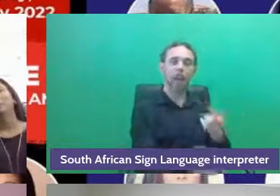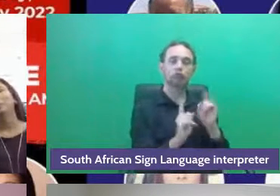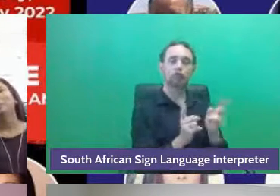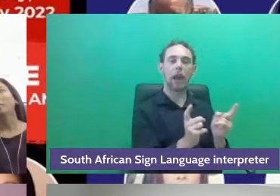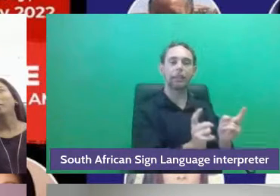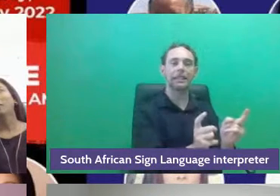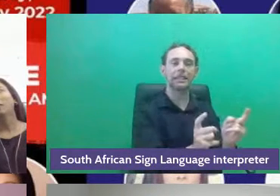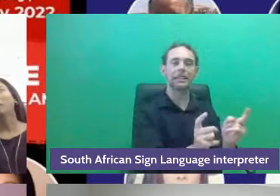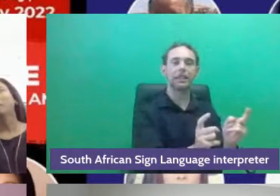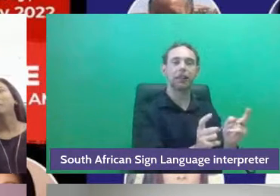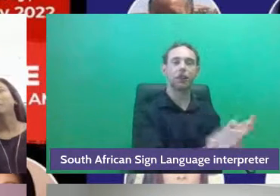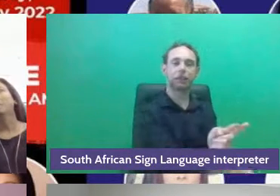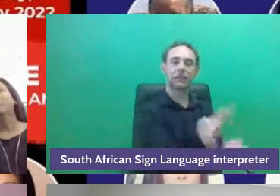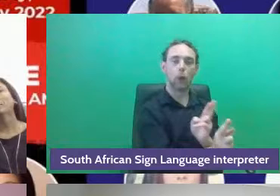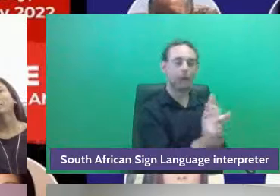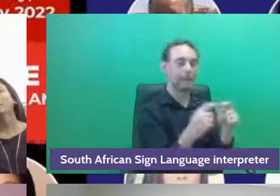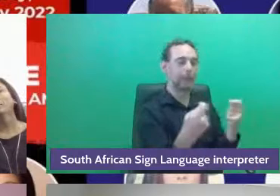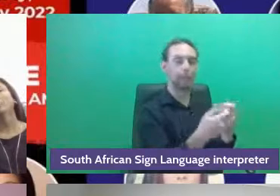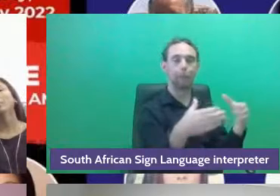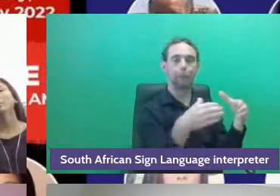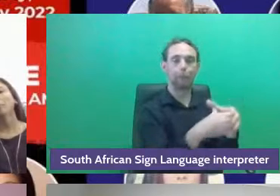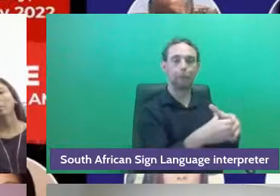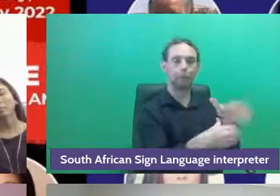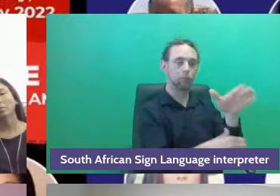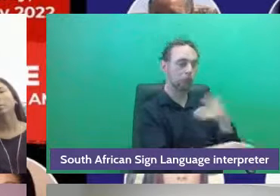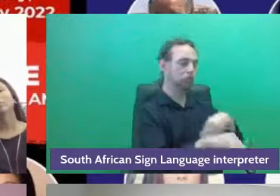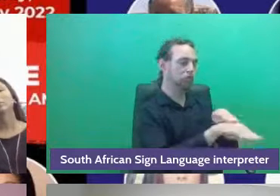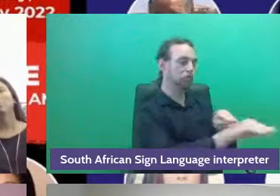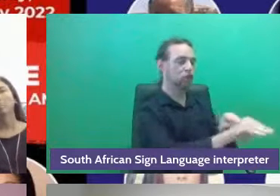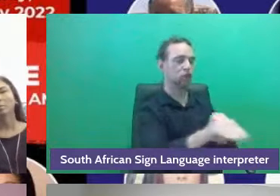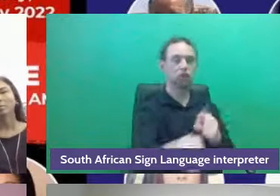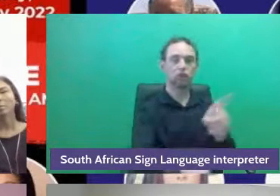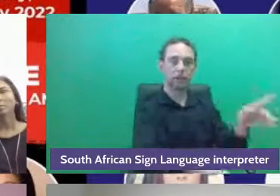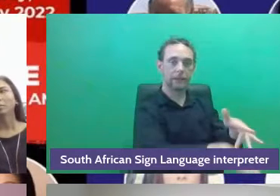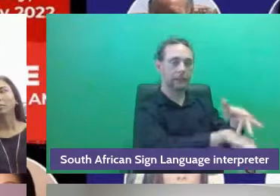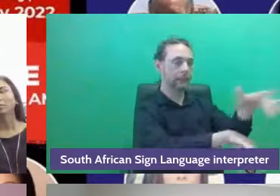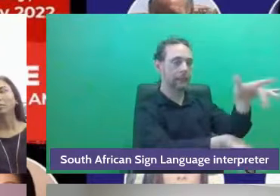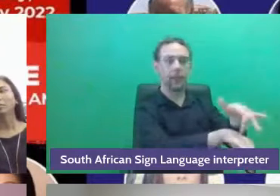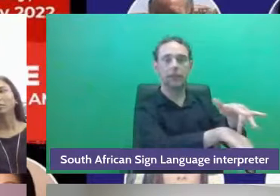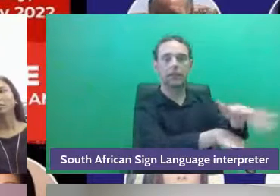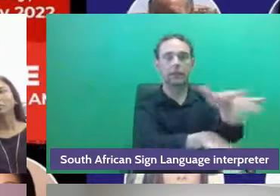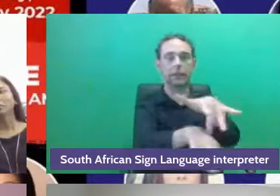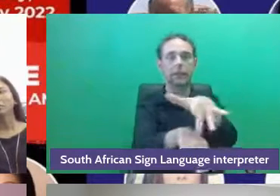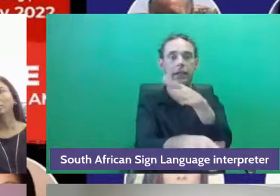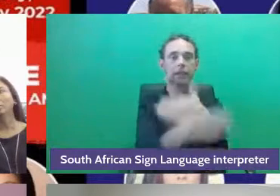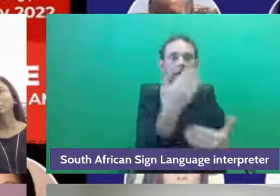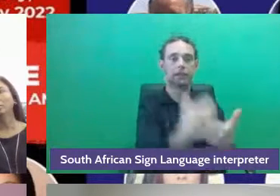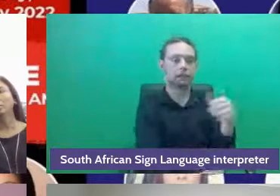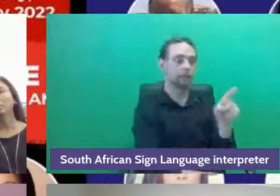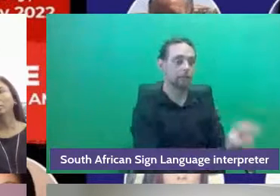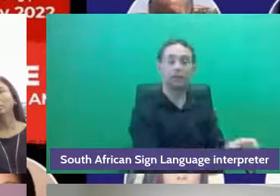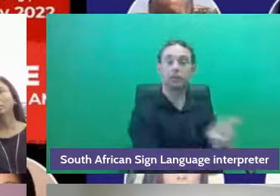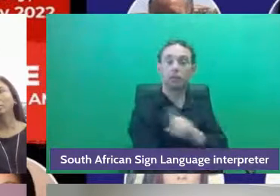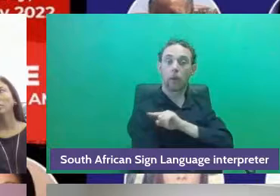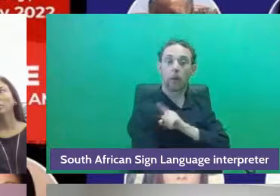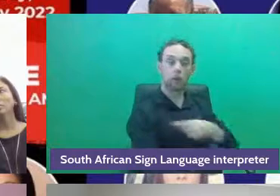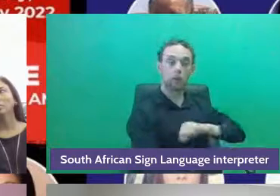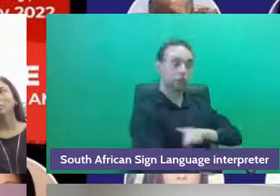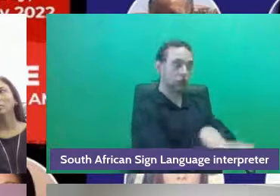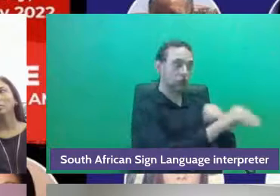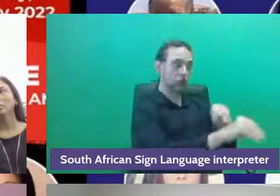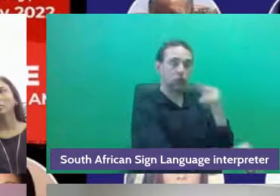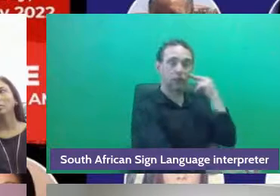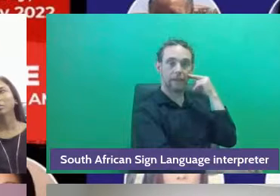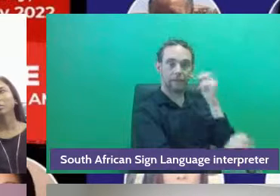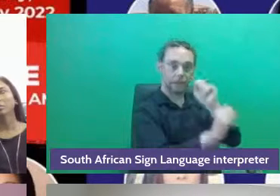It's essential that they are sensitized to disability. We've been sensitizing them to deafness and to the deaf community and have